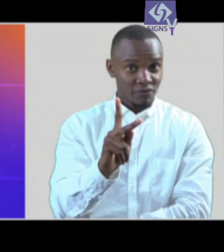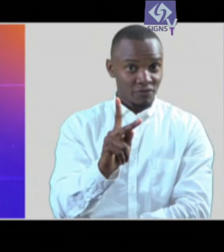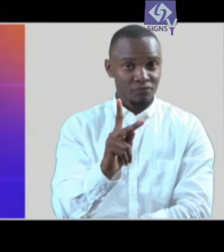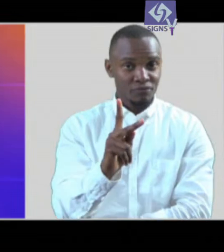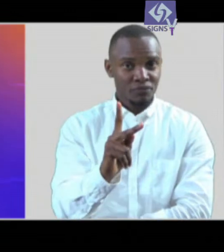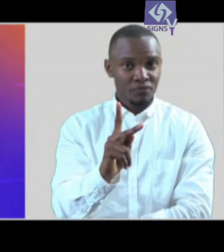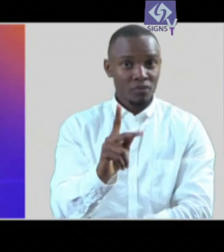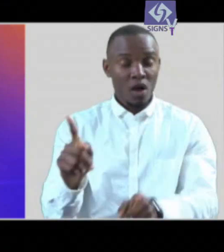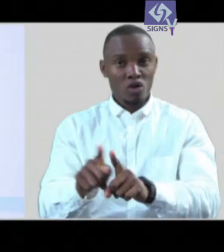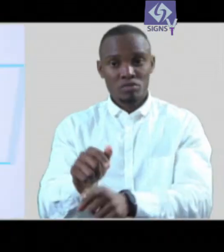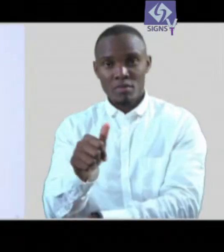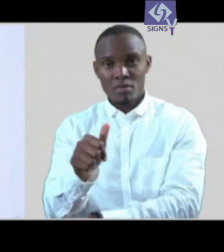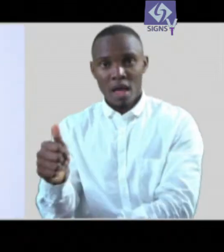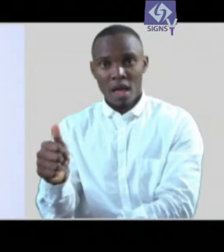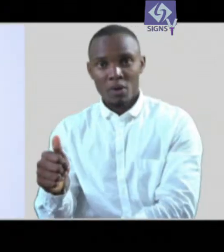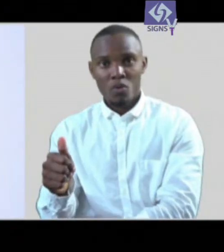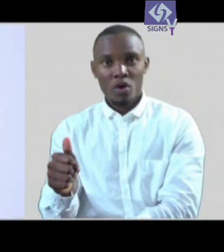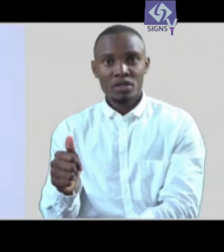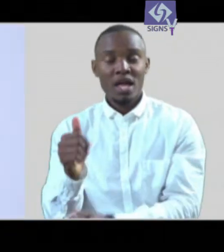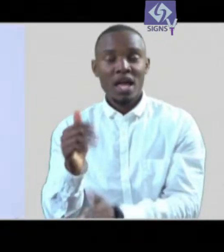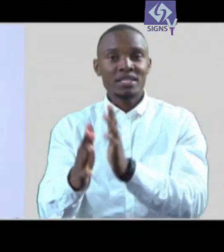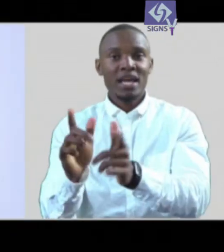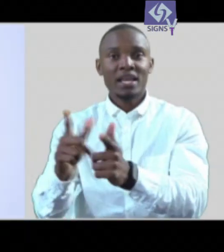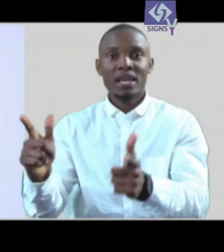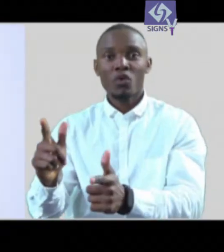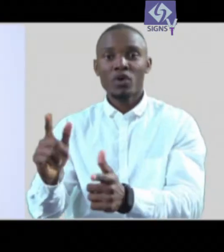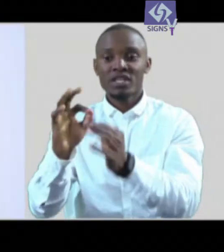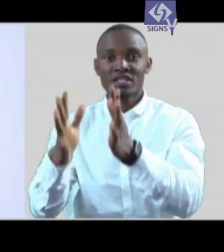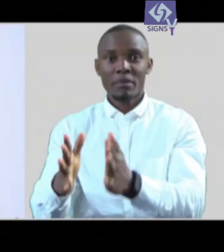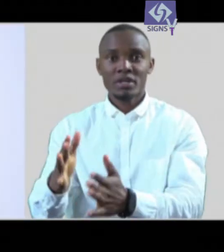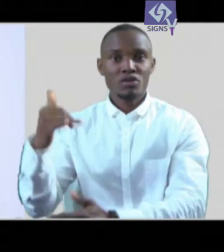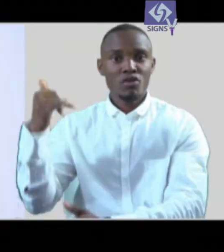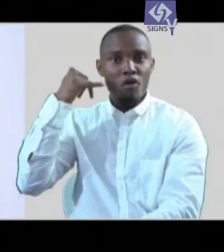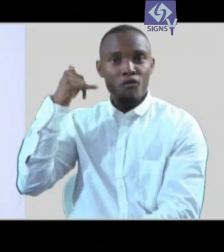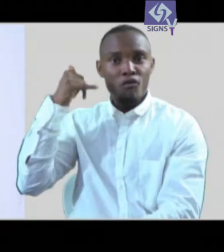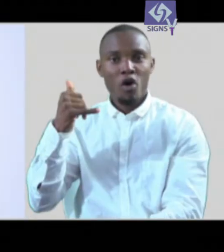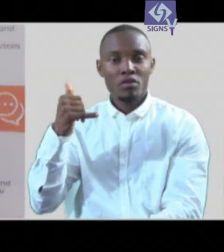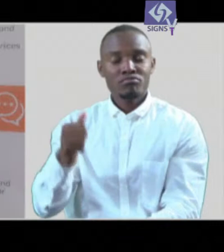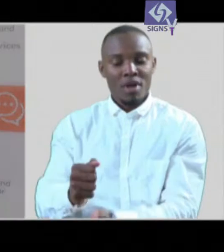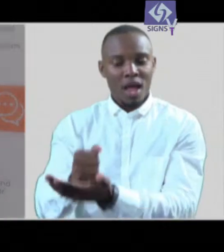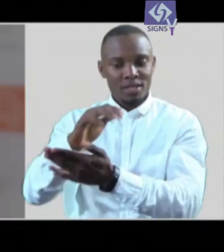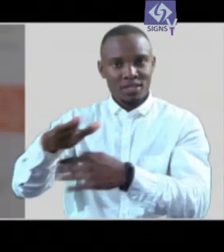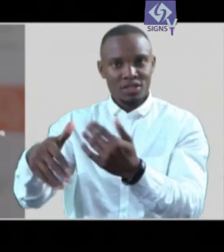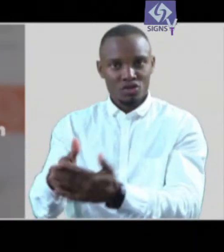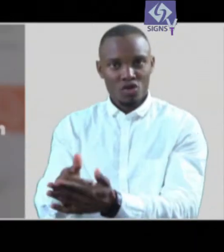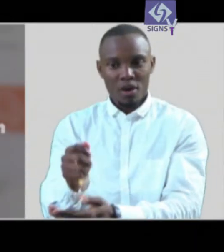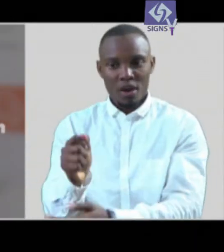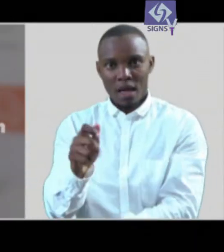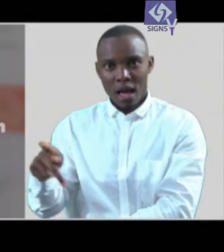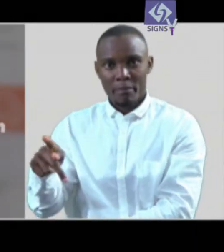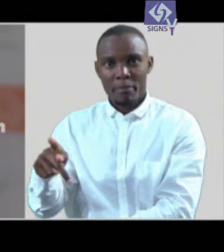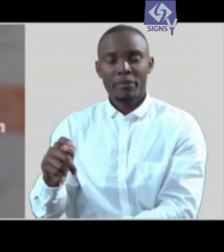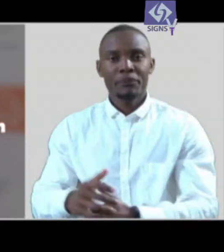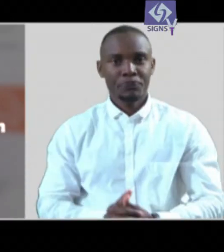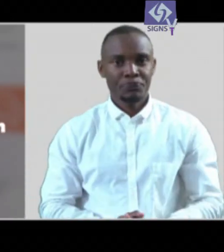TV, and a sign language interpreter's mobile application, Assistol.